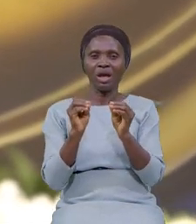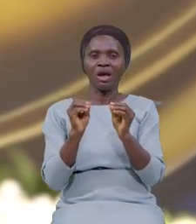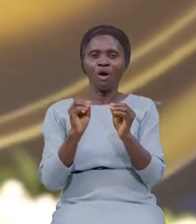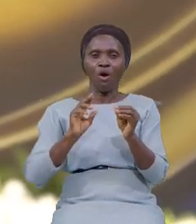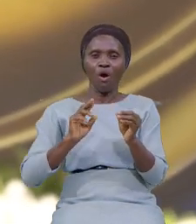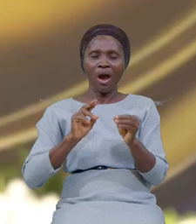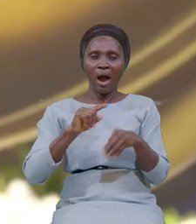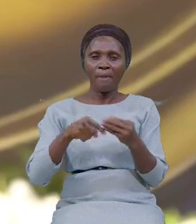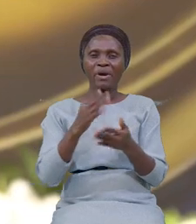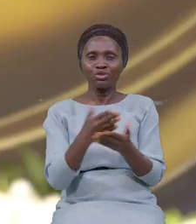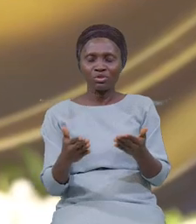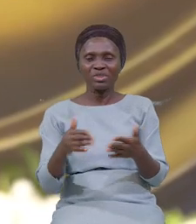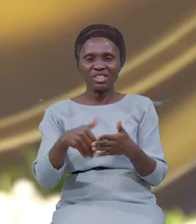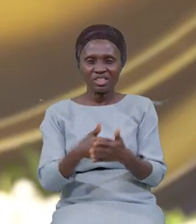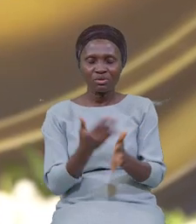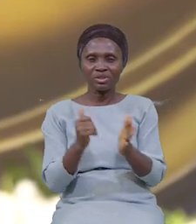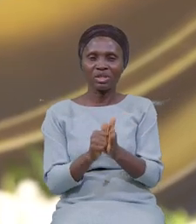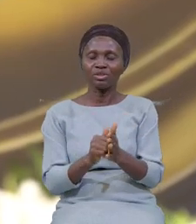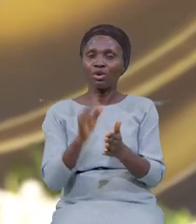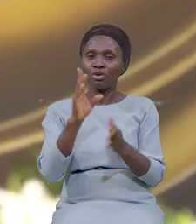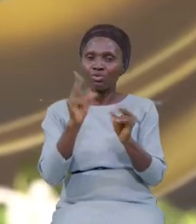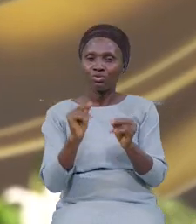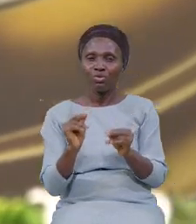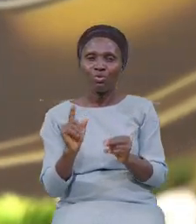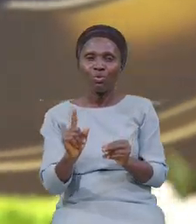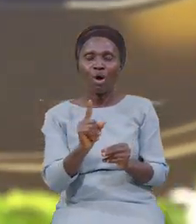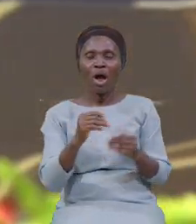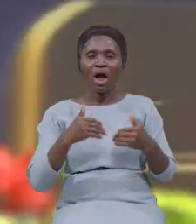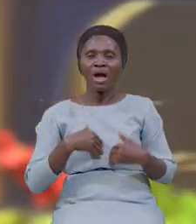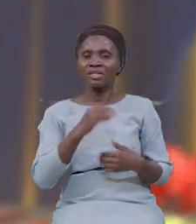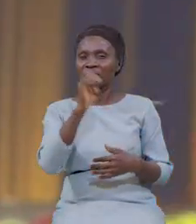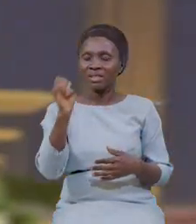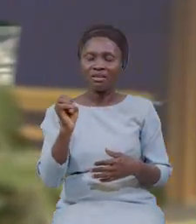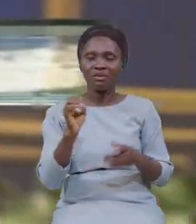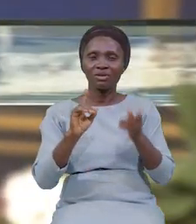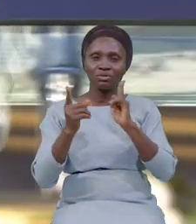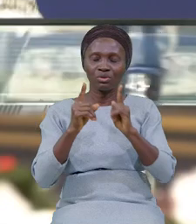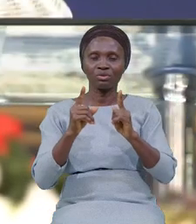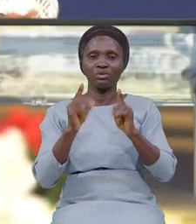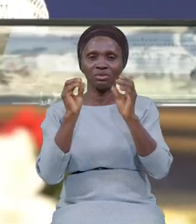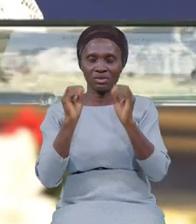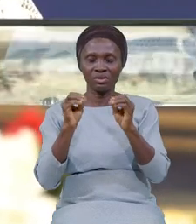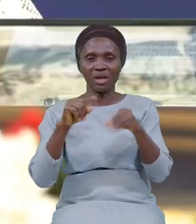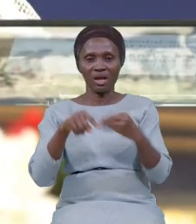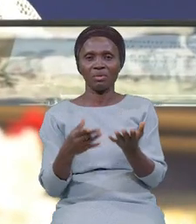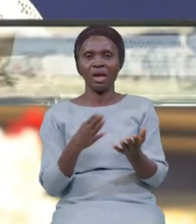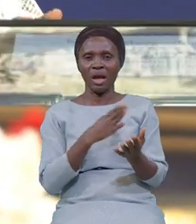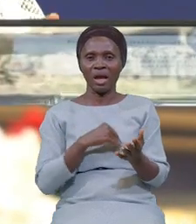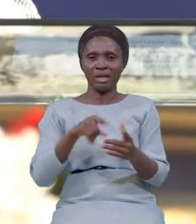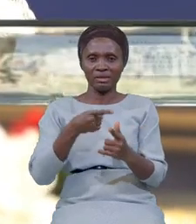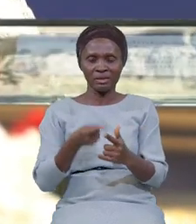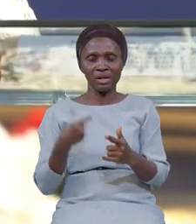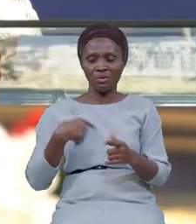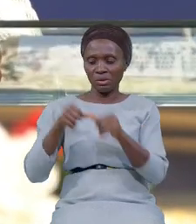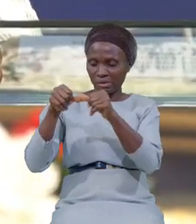that nobody ever thought about. And we just go, we live today as we lived yesterday.